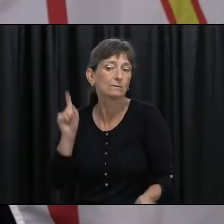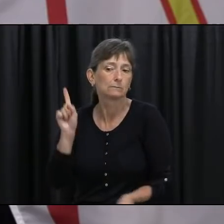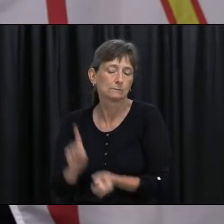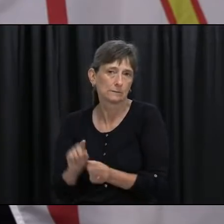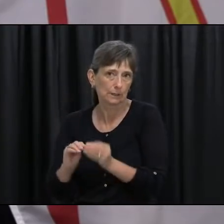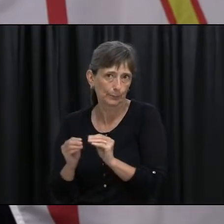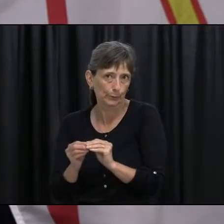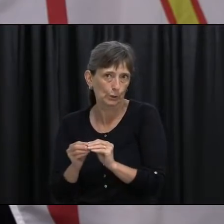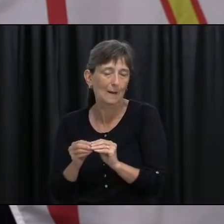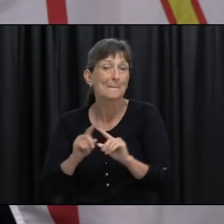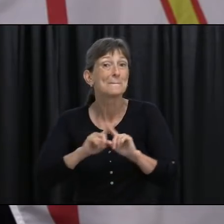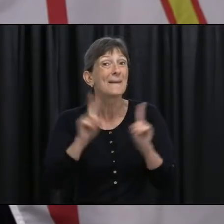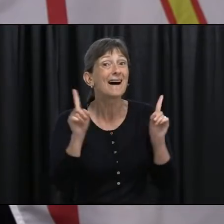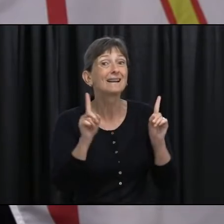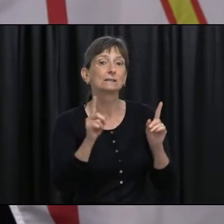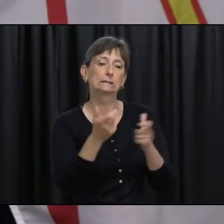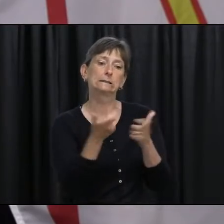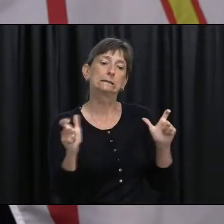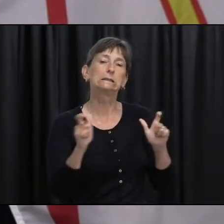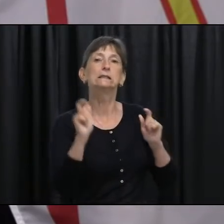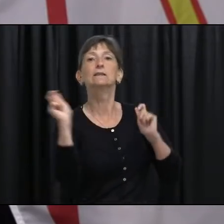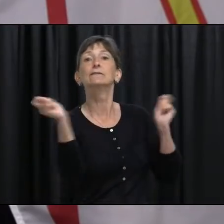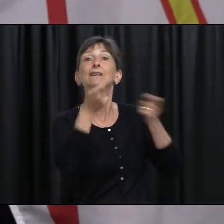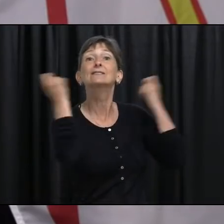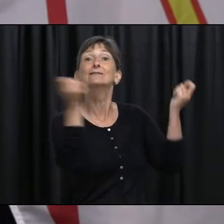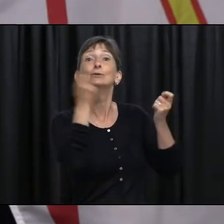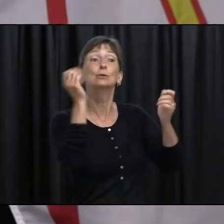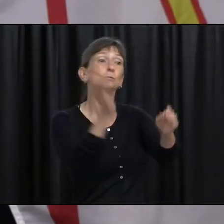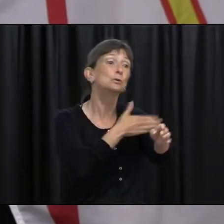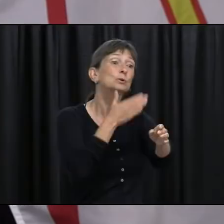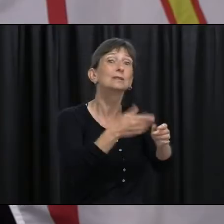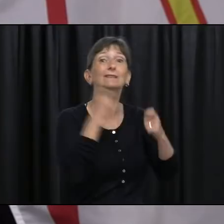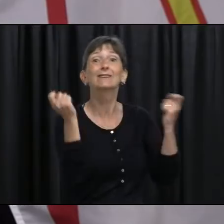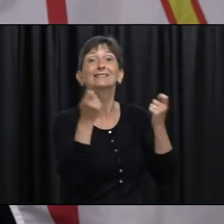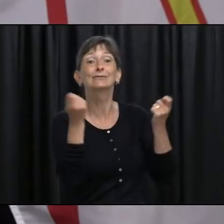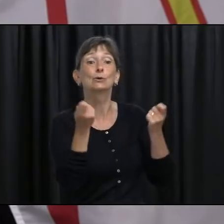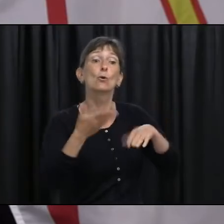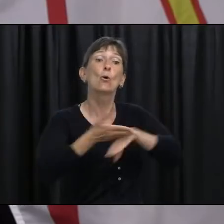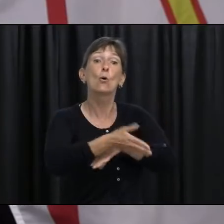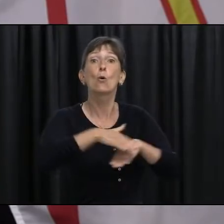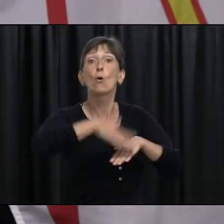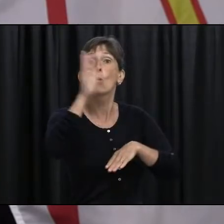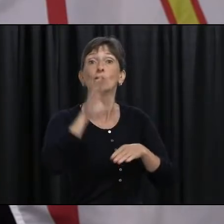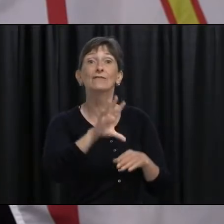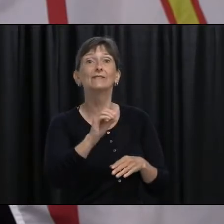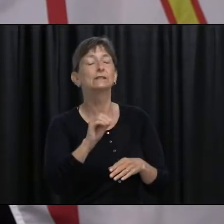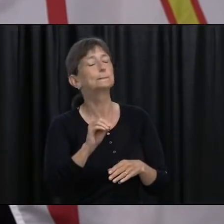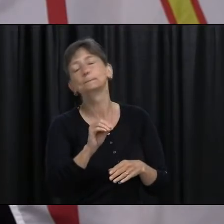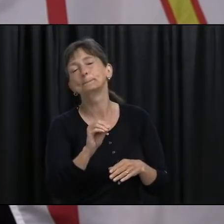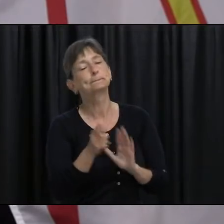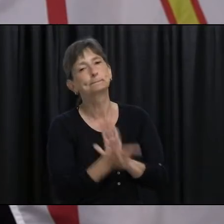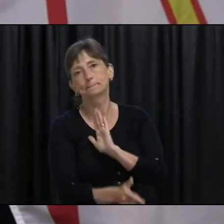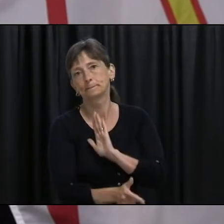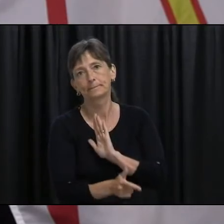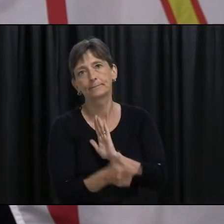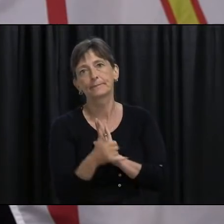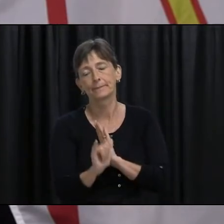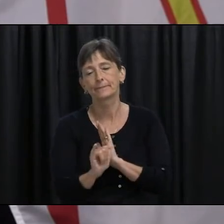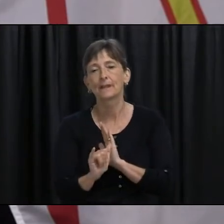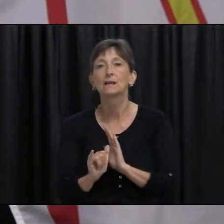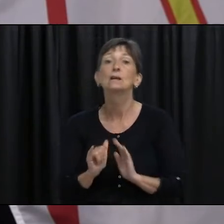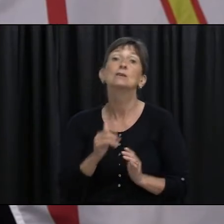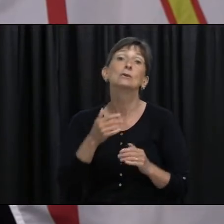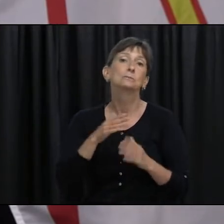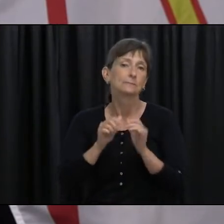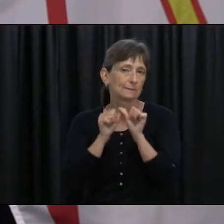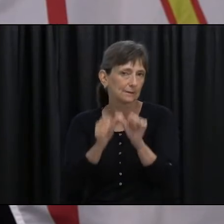and events or any other mass gatherings. Thank you for your continued patience and support as businesses